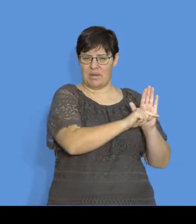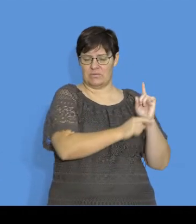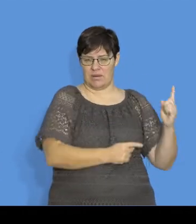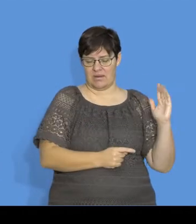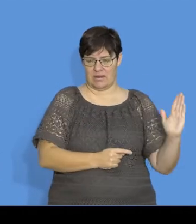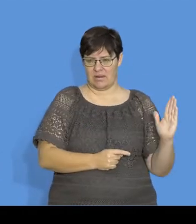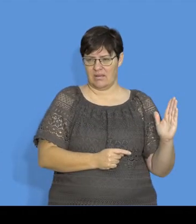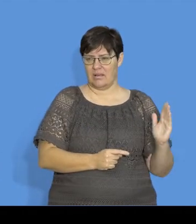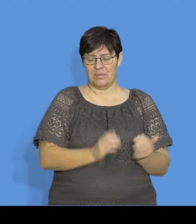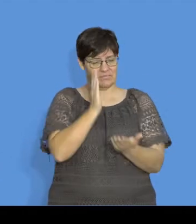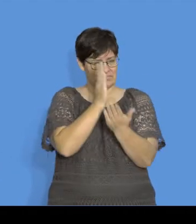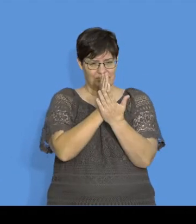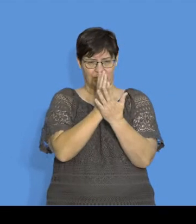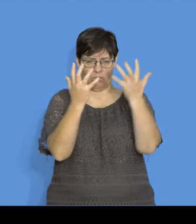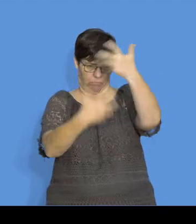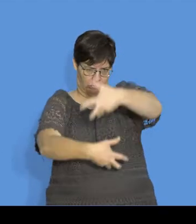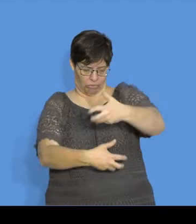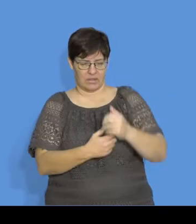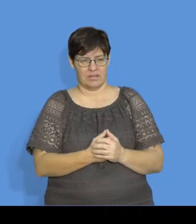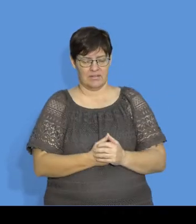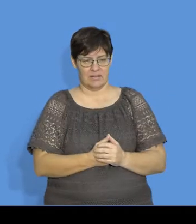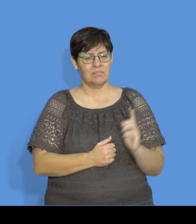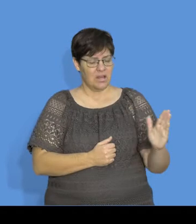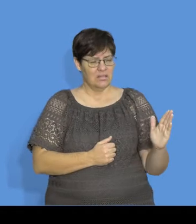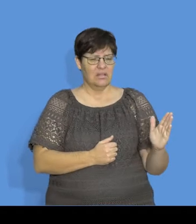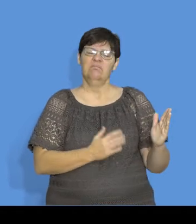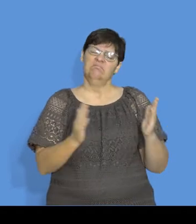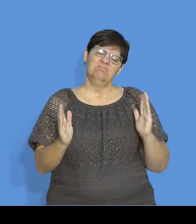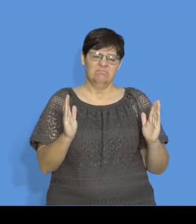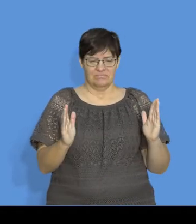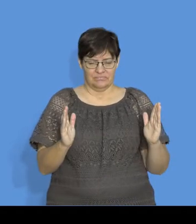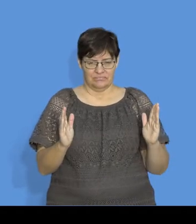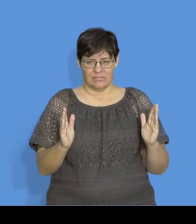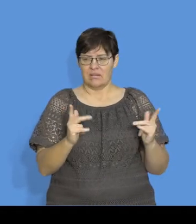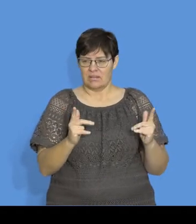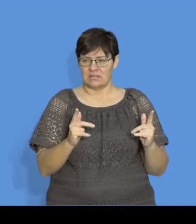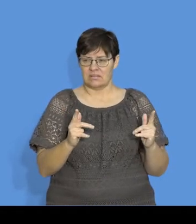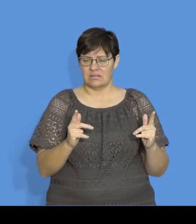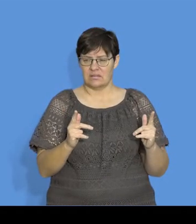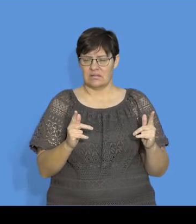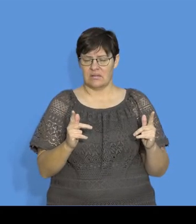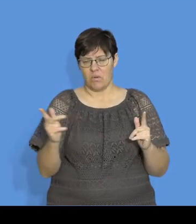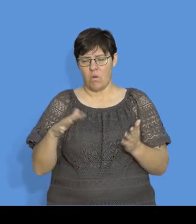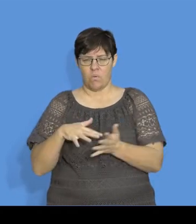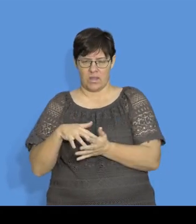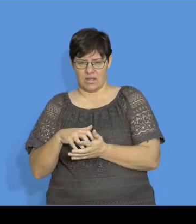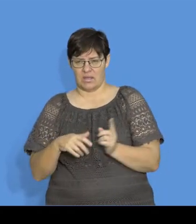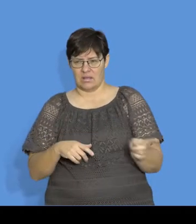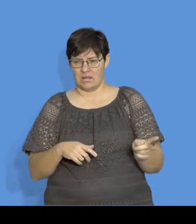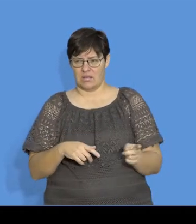perfect. No correlation there. So this is positive 0.5. So this is a